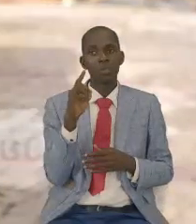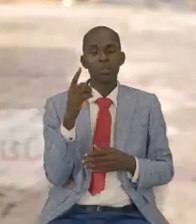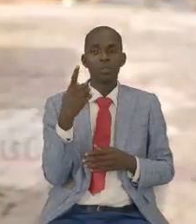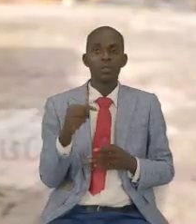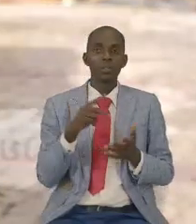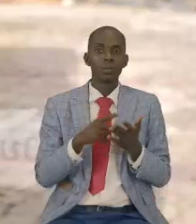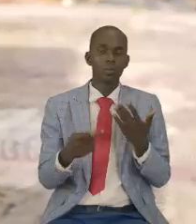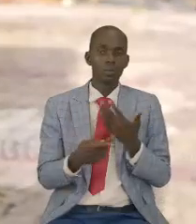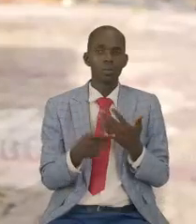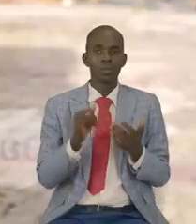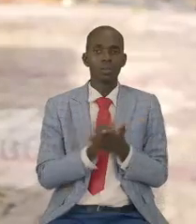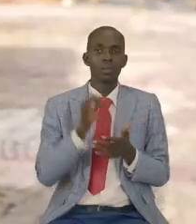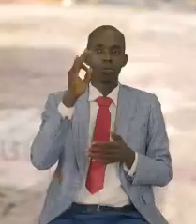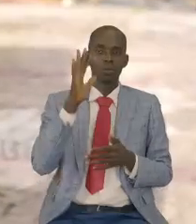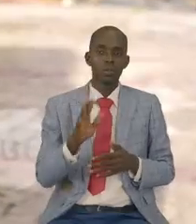I pregnant,